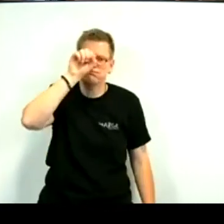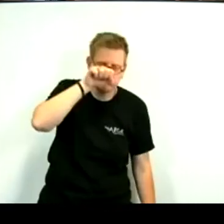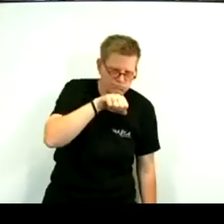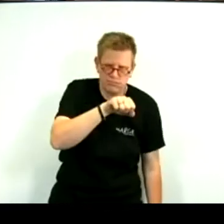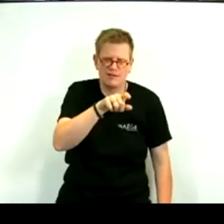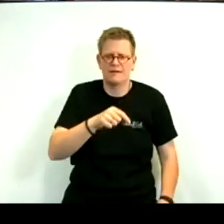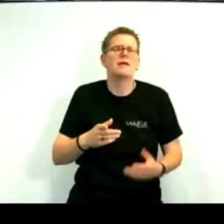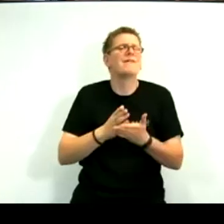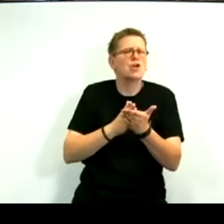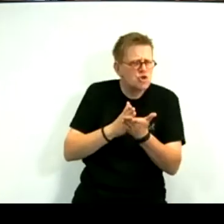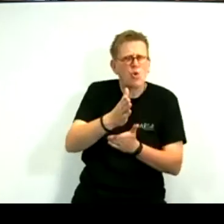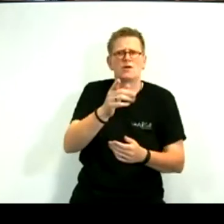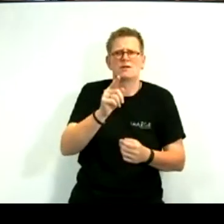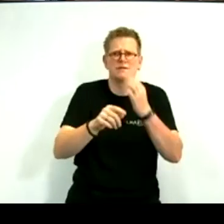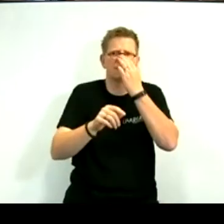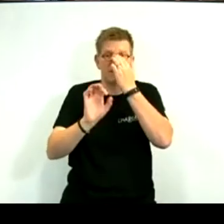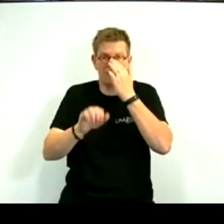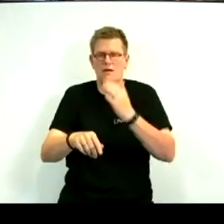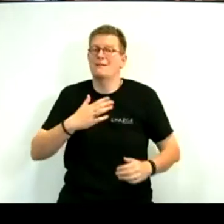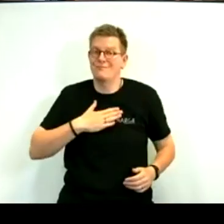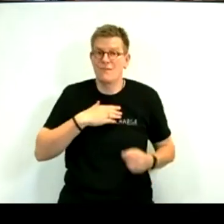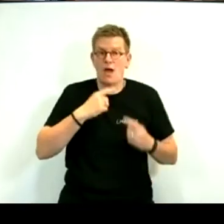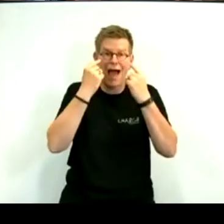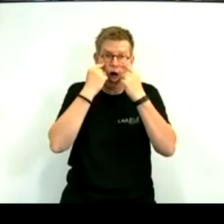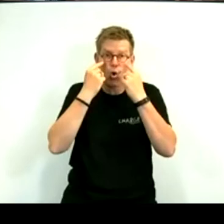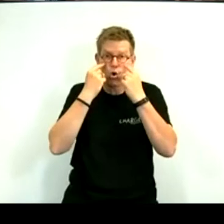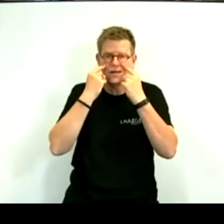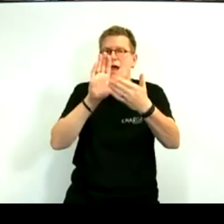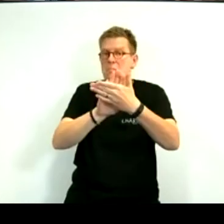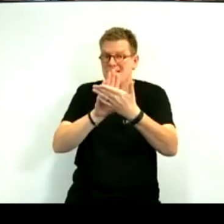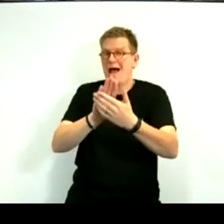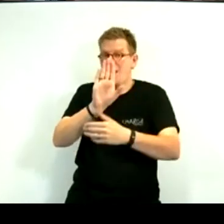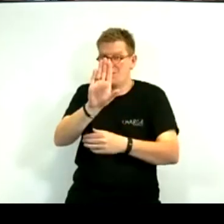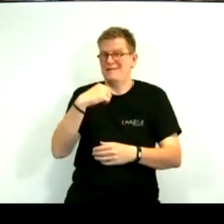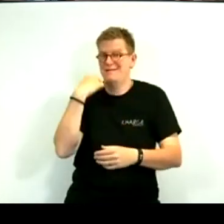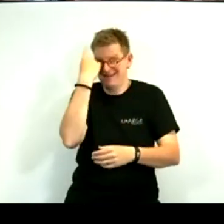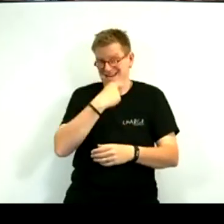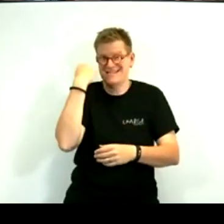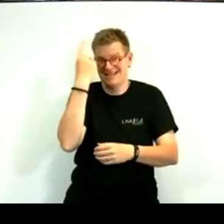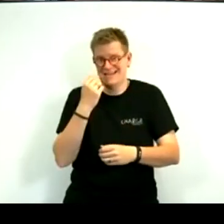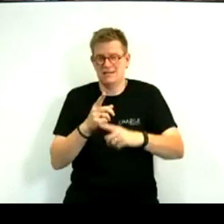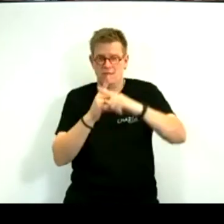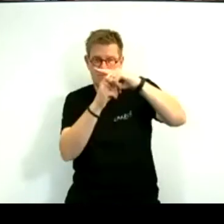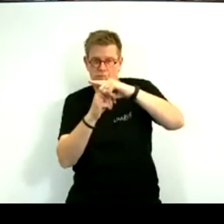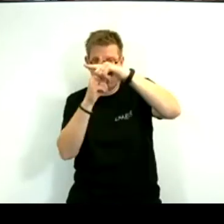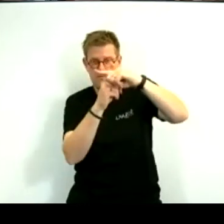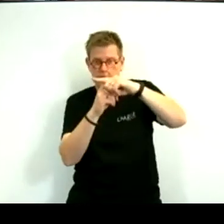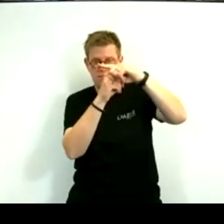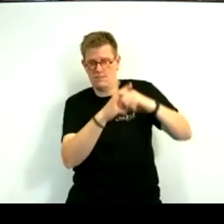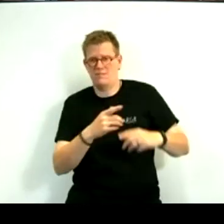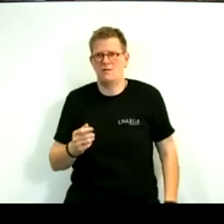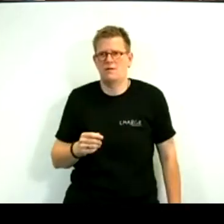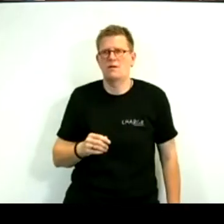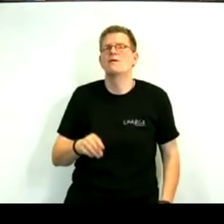eye is fixated on Claudia's face. It's not a problem because I have a normal vestibular